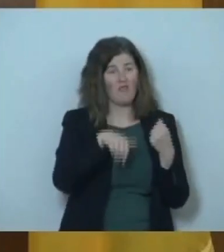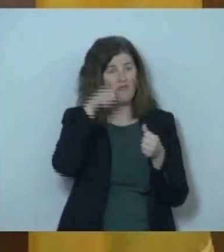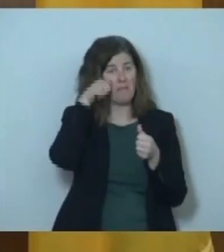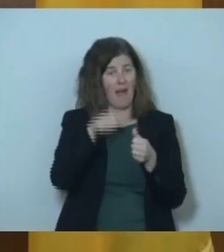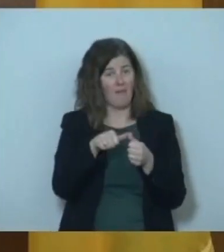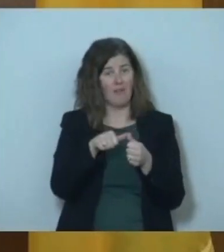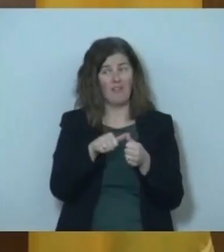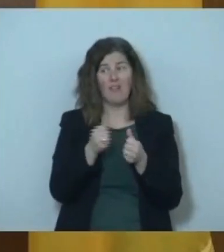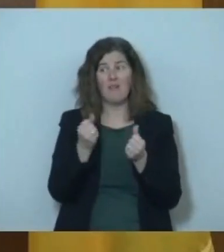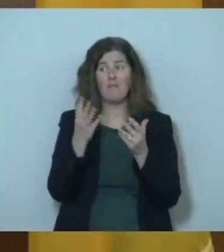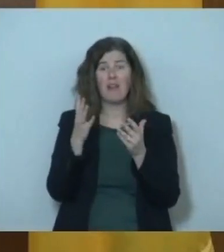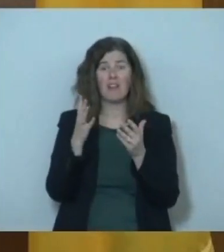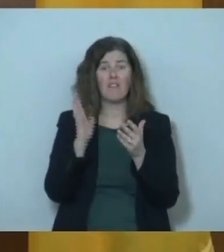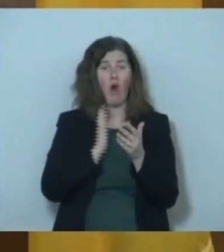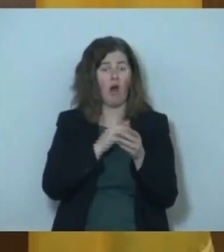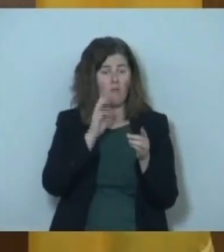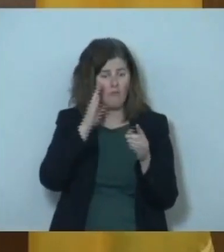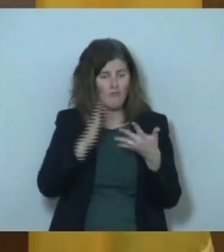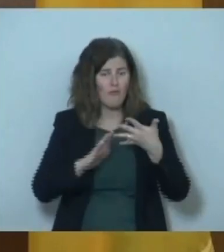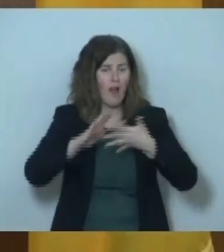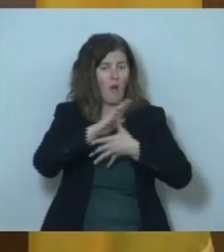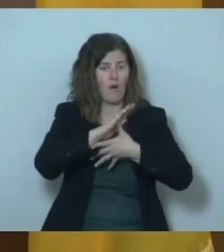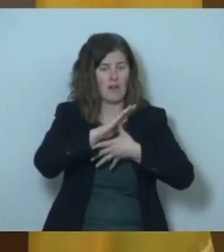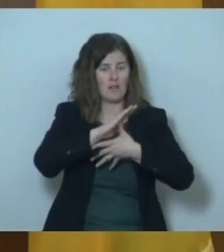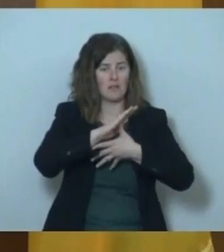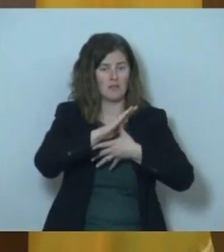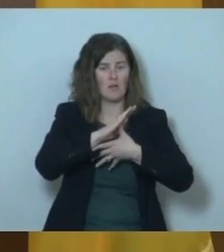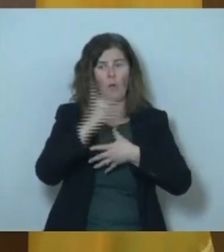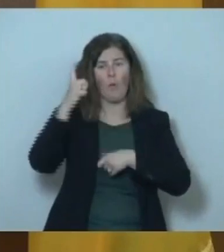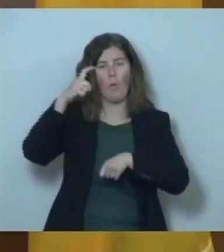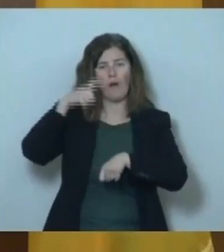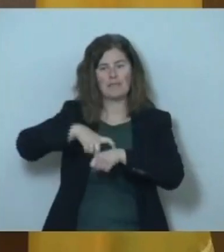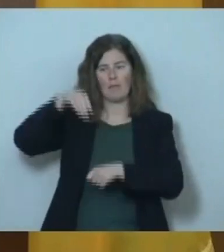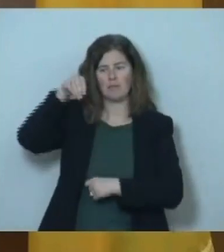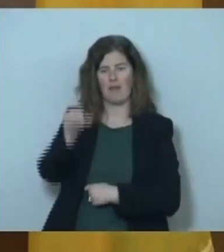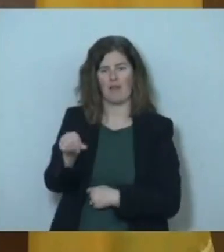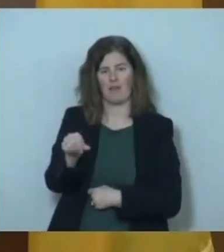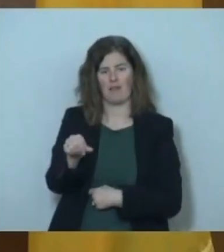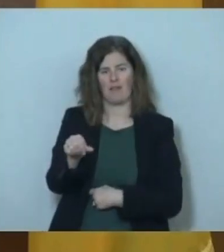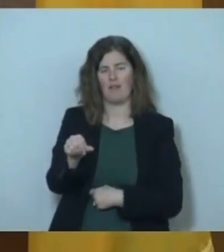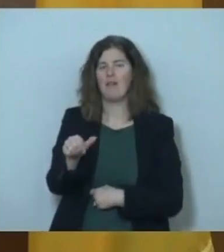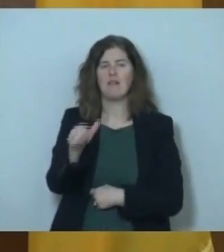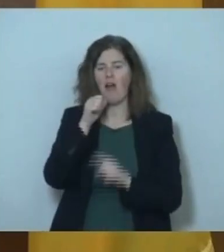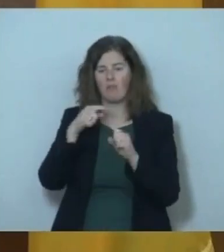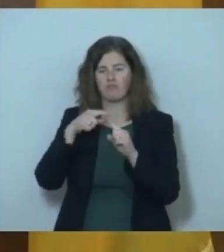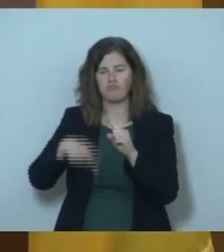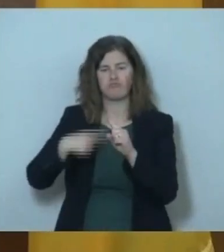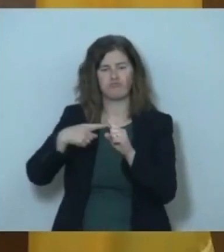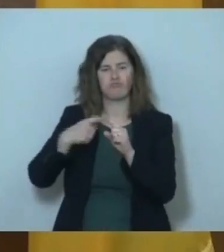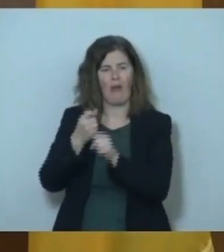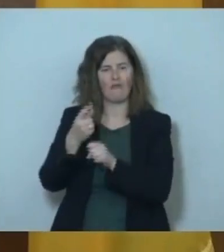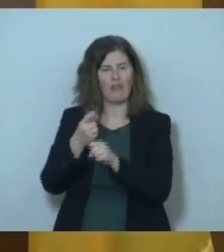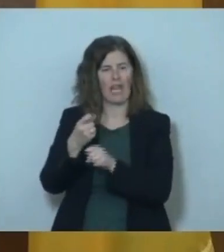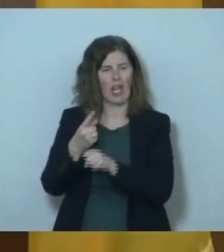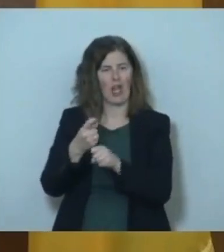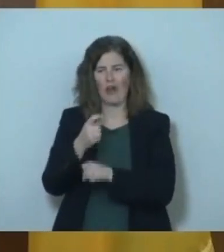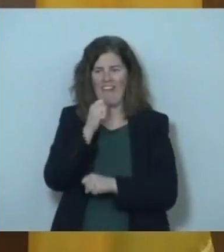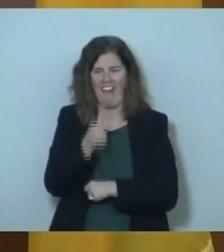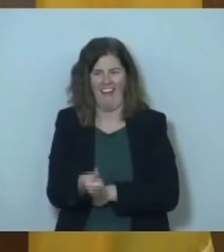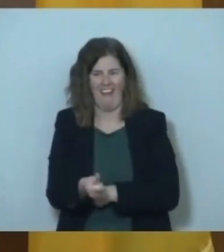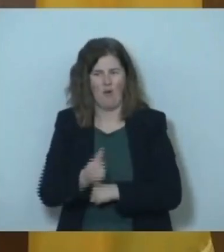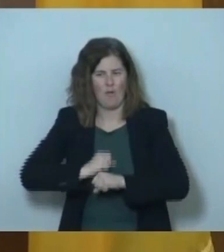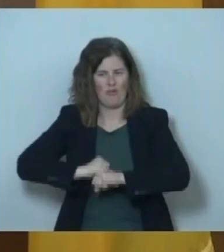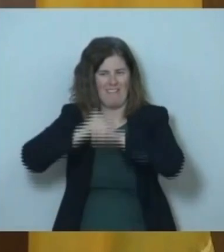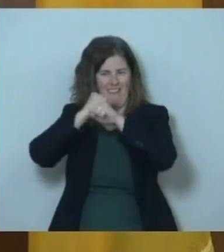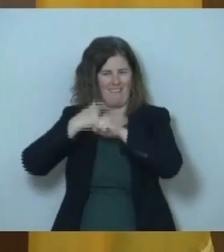the administration's priorities were in one-time spending, right? So it's not in the recurring budget. So that's also a